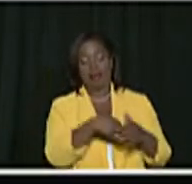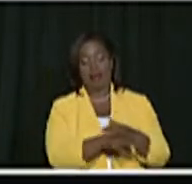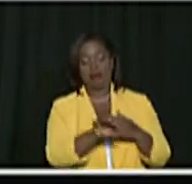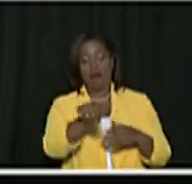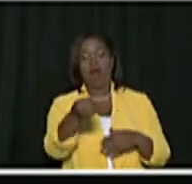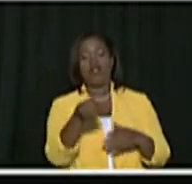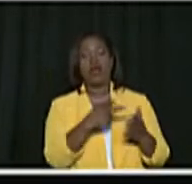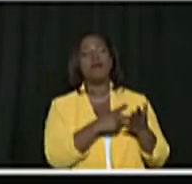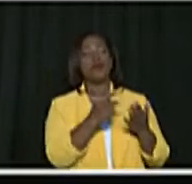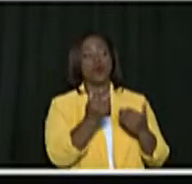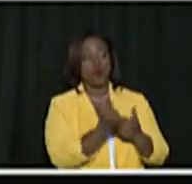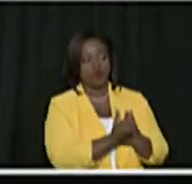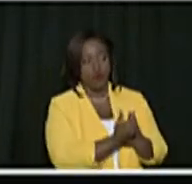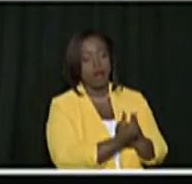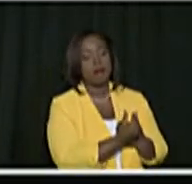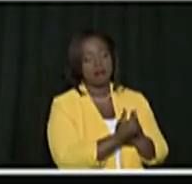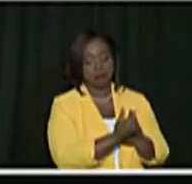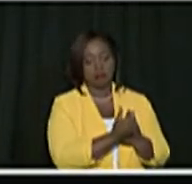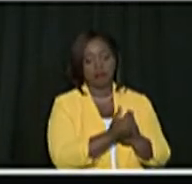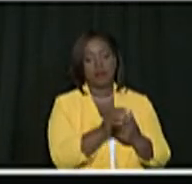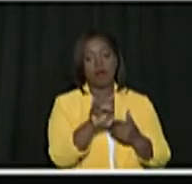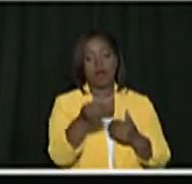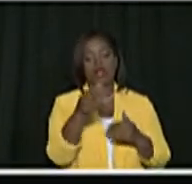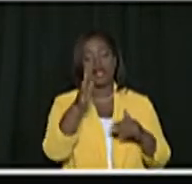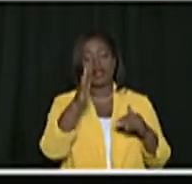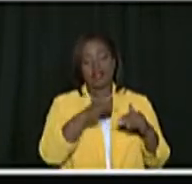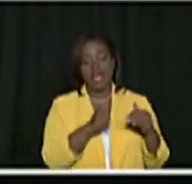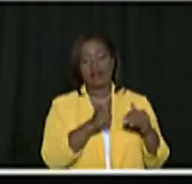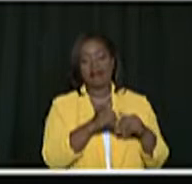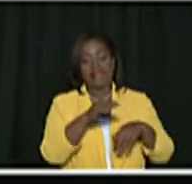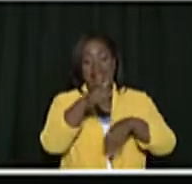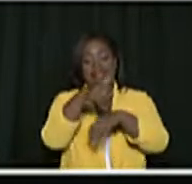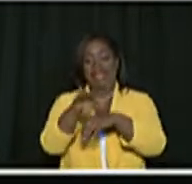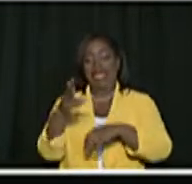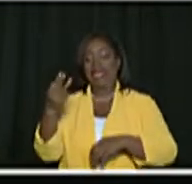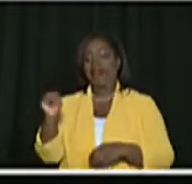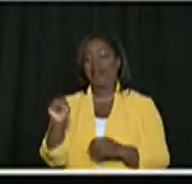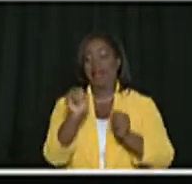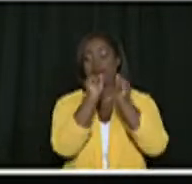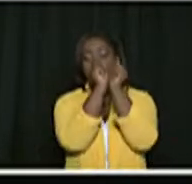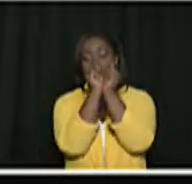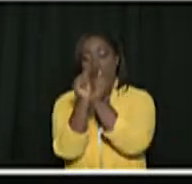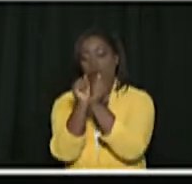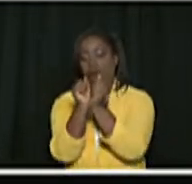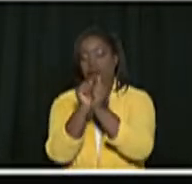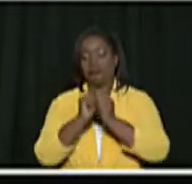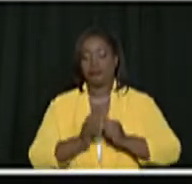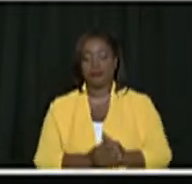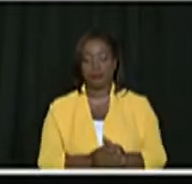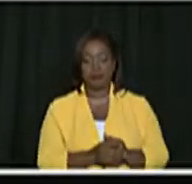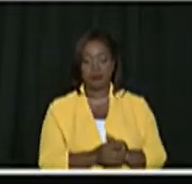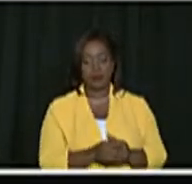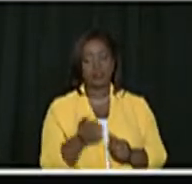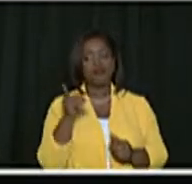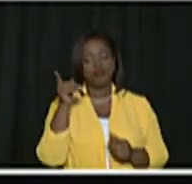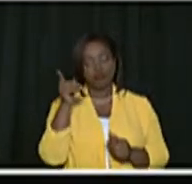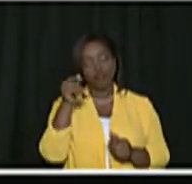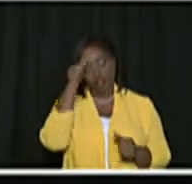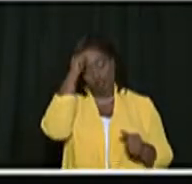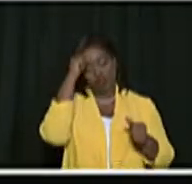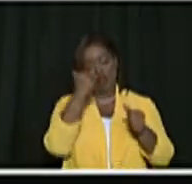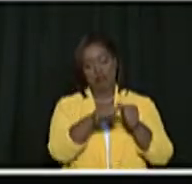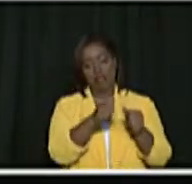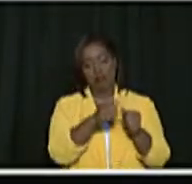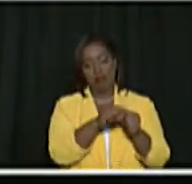option. But we believe that we have seen a reduction. I recall when this matter was very prevalent in the media,